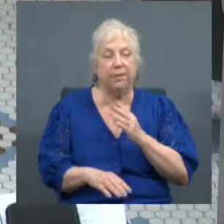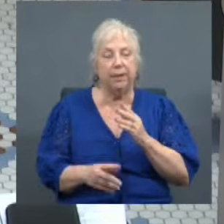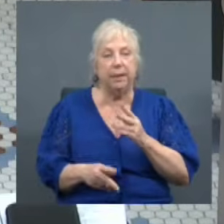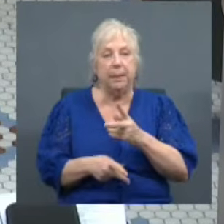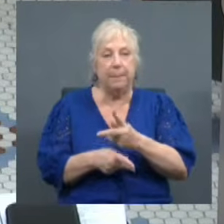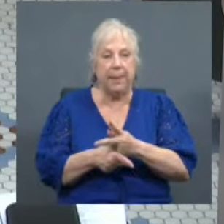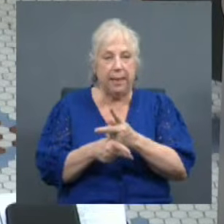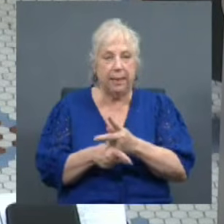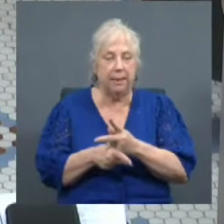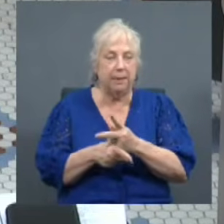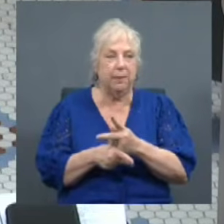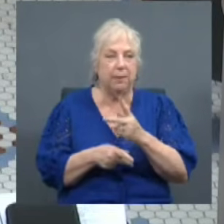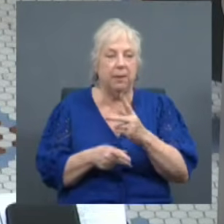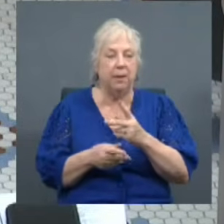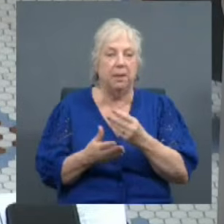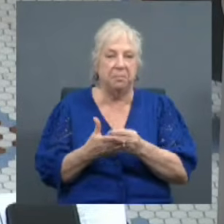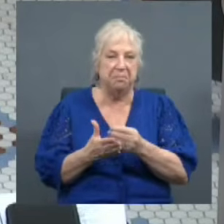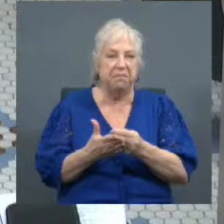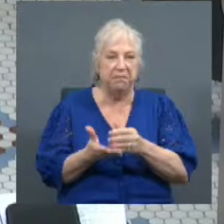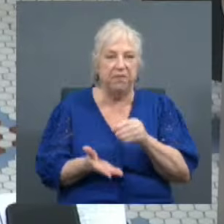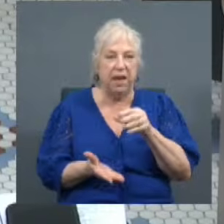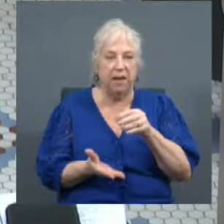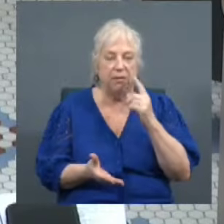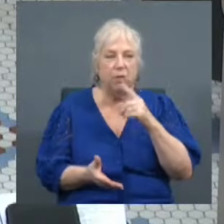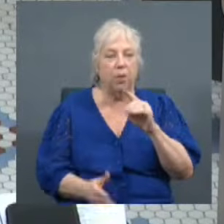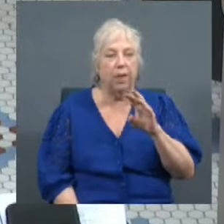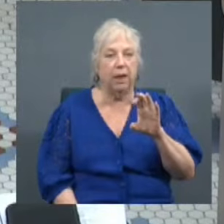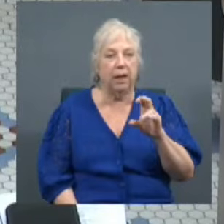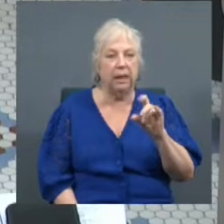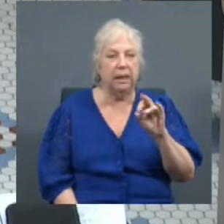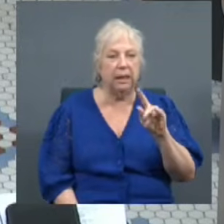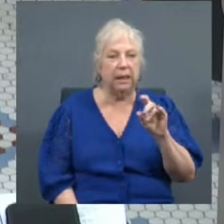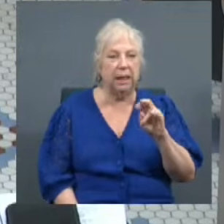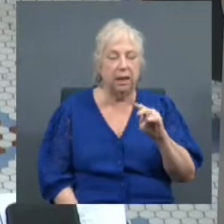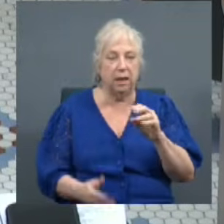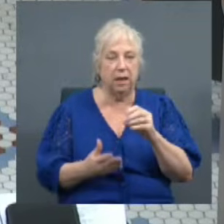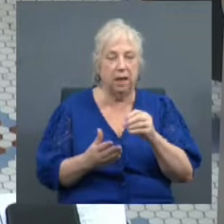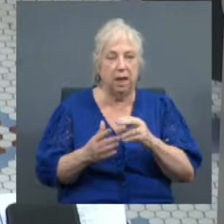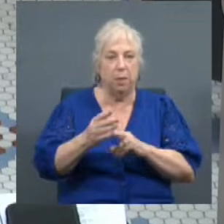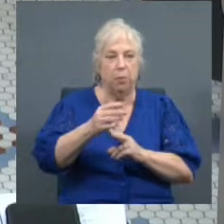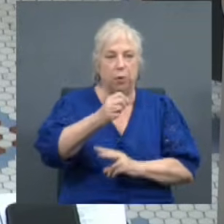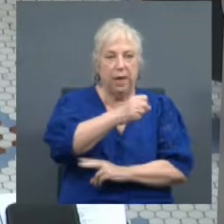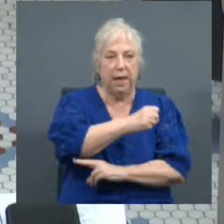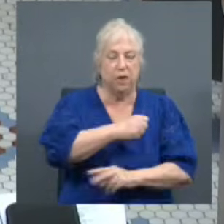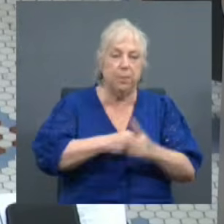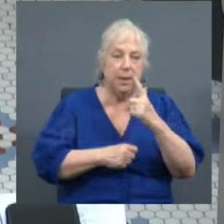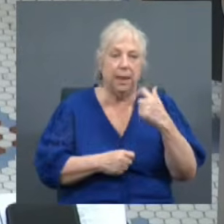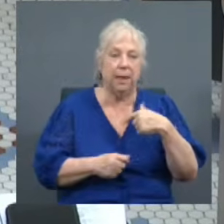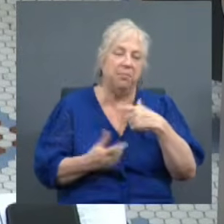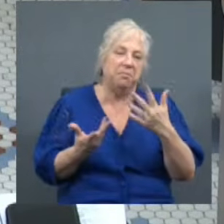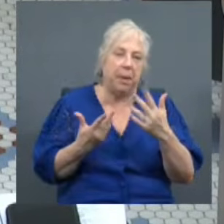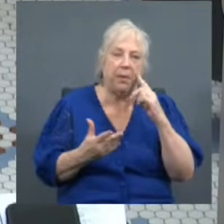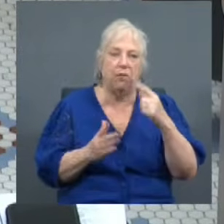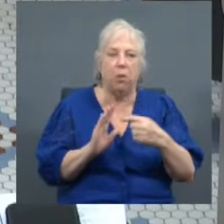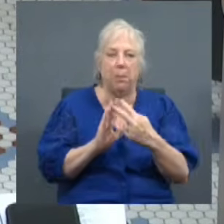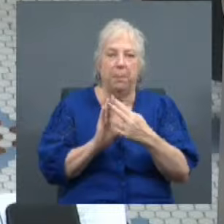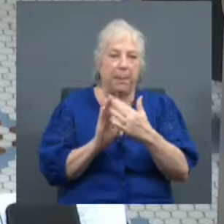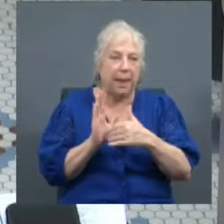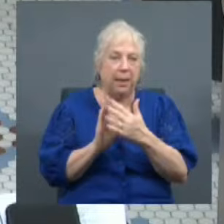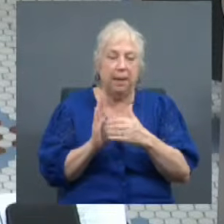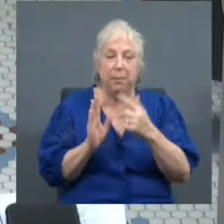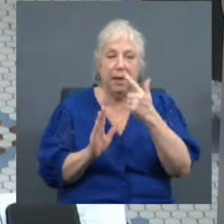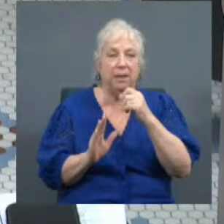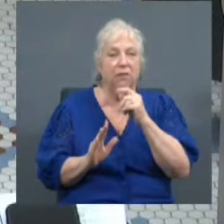high-cost maintenance issues? Because if we don't maintain them, they become unsafe structures, then we've got to remove them. We either got to repair or